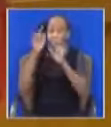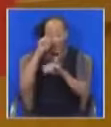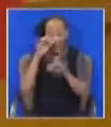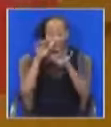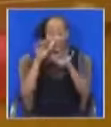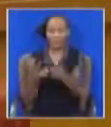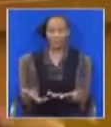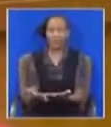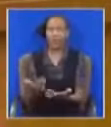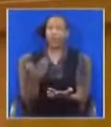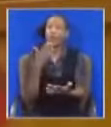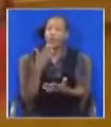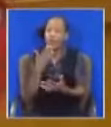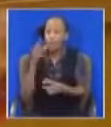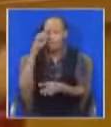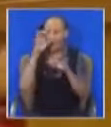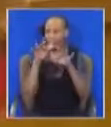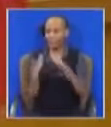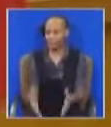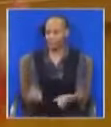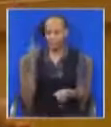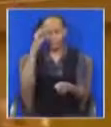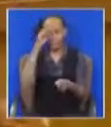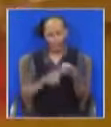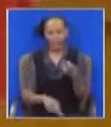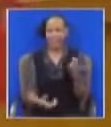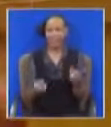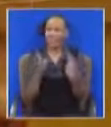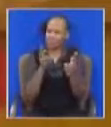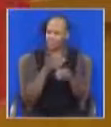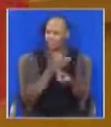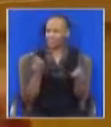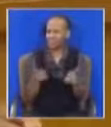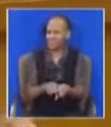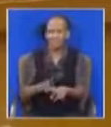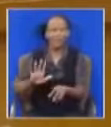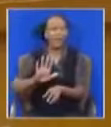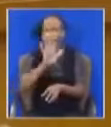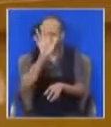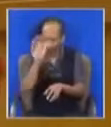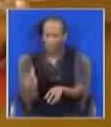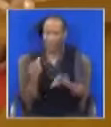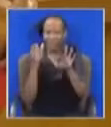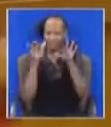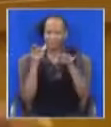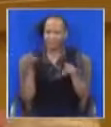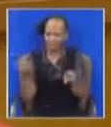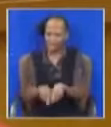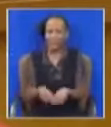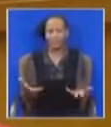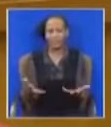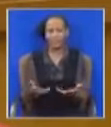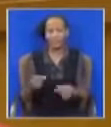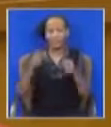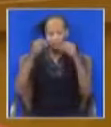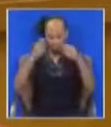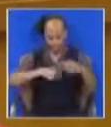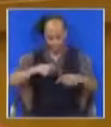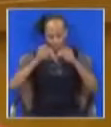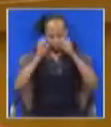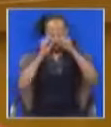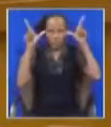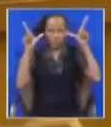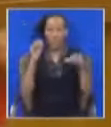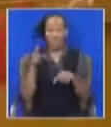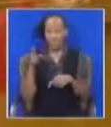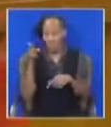Who are the oppressed? The blacks in general and Africans in particular. But consciousness, when it escapes